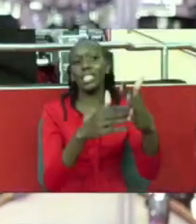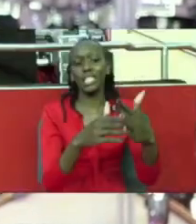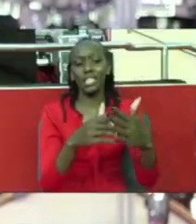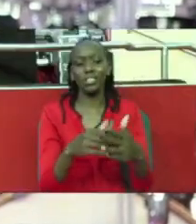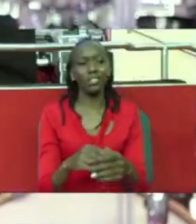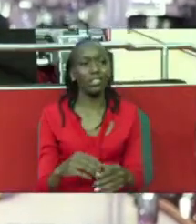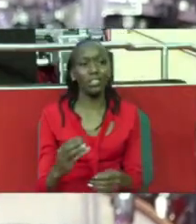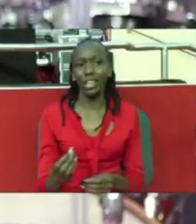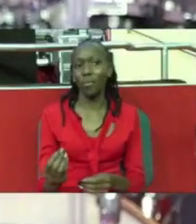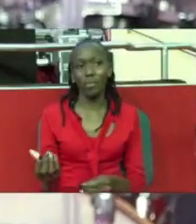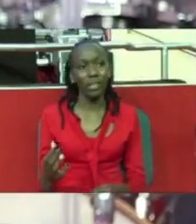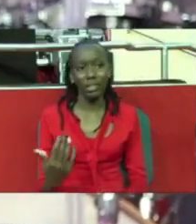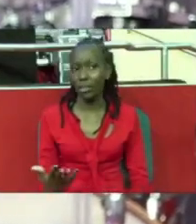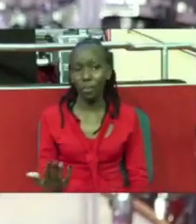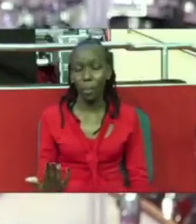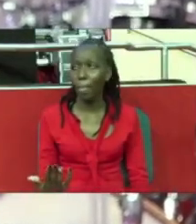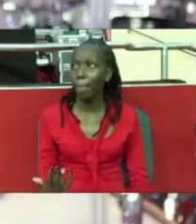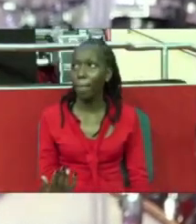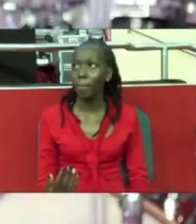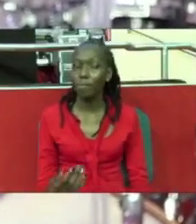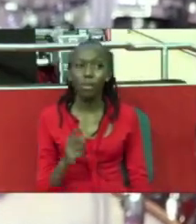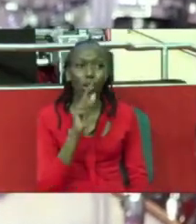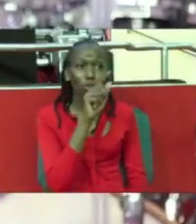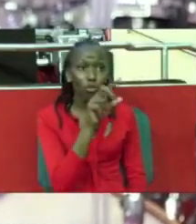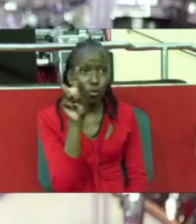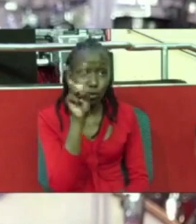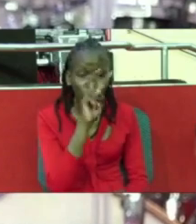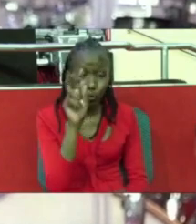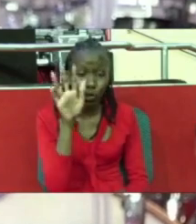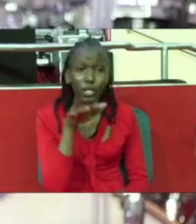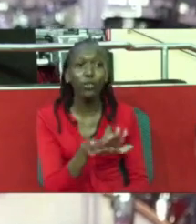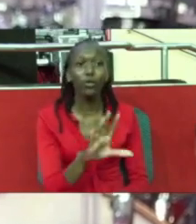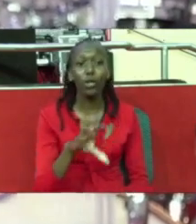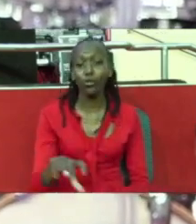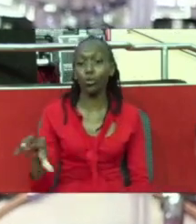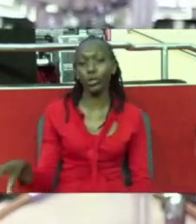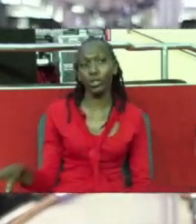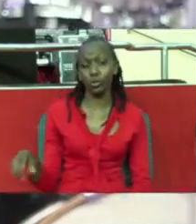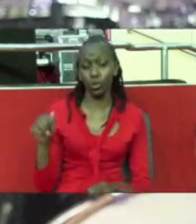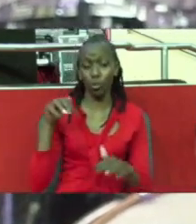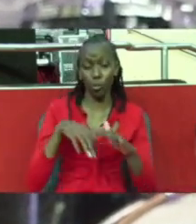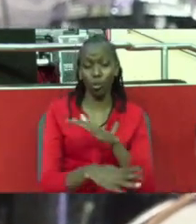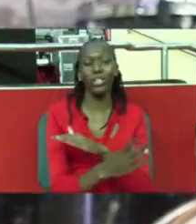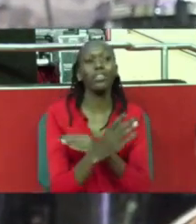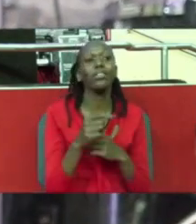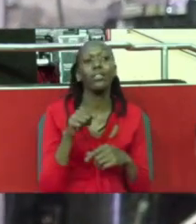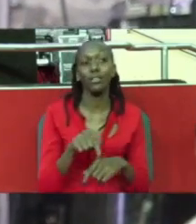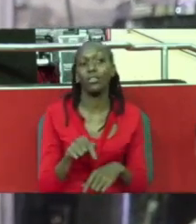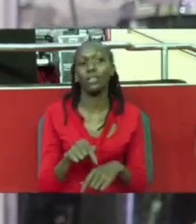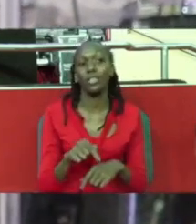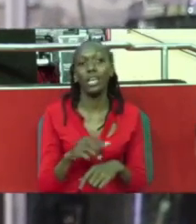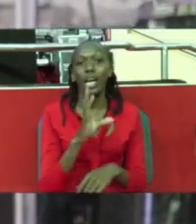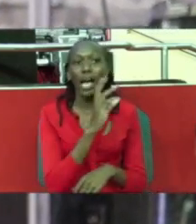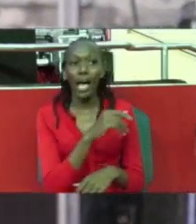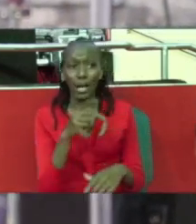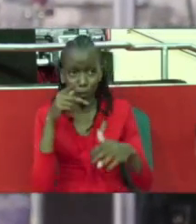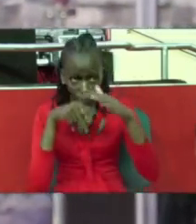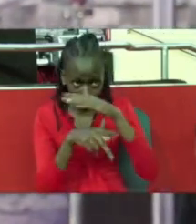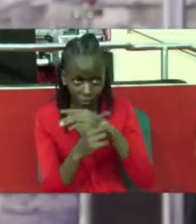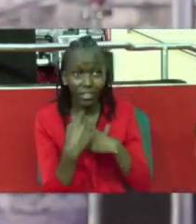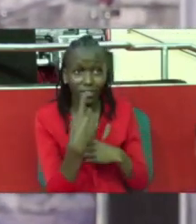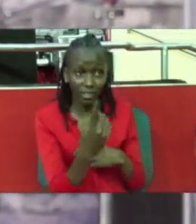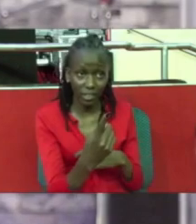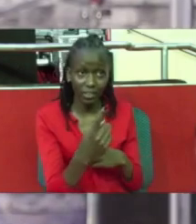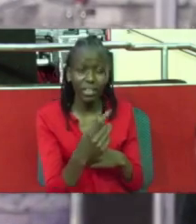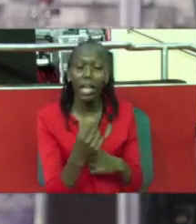kuambukia, kuambulika kuwa kitu. You're looking at your situation this morning. Aha, pengine unatazama hali yako asubuhi. And the prophet is saying that little is lies